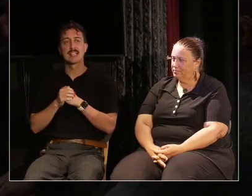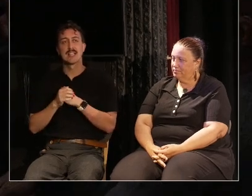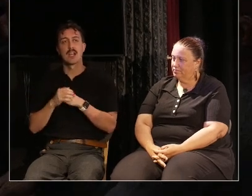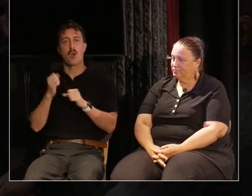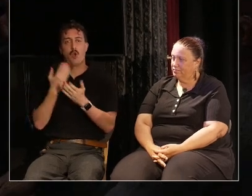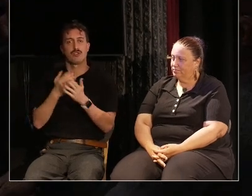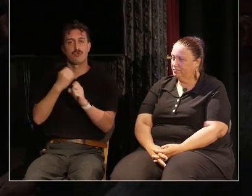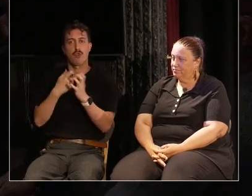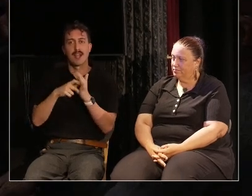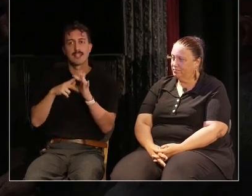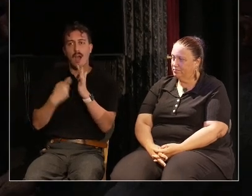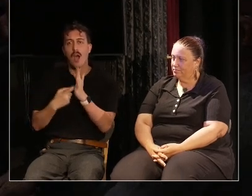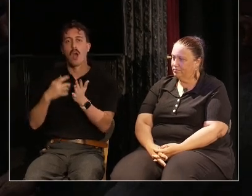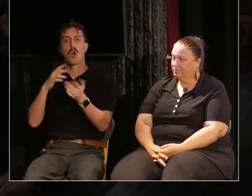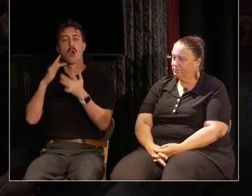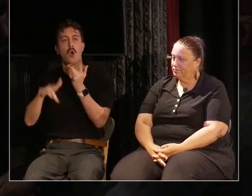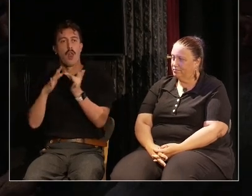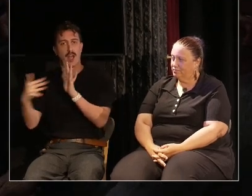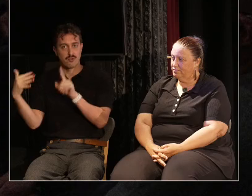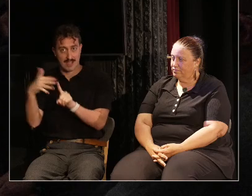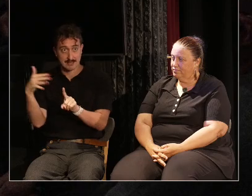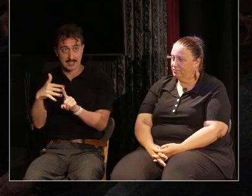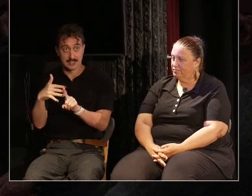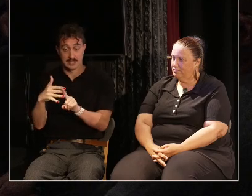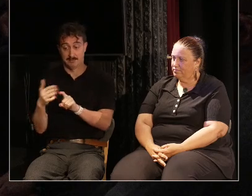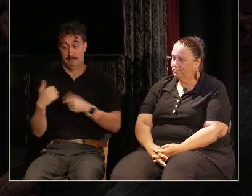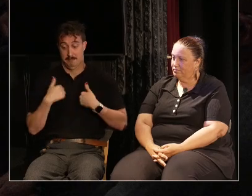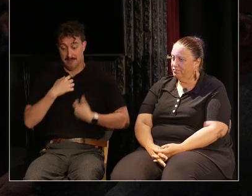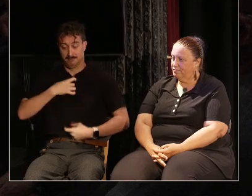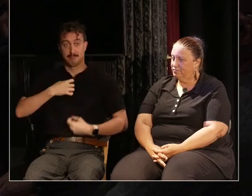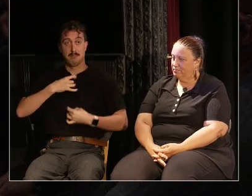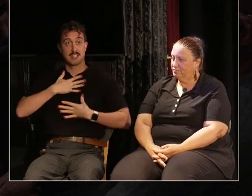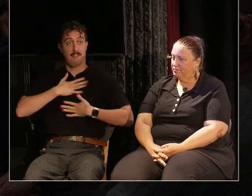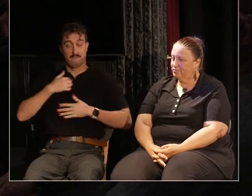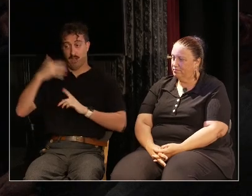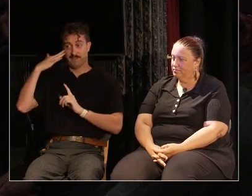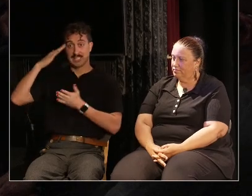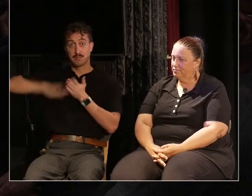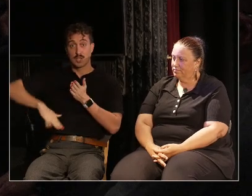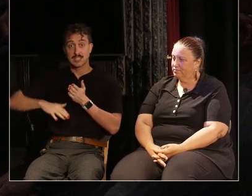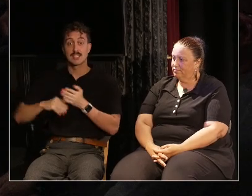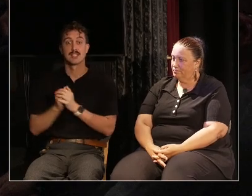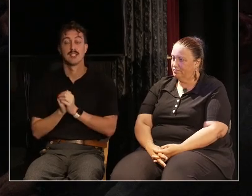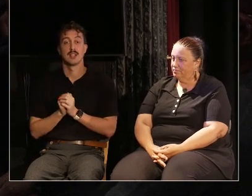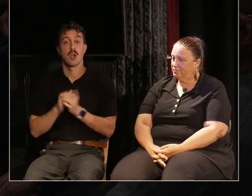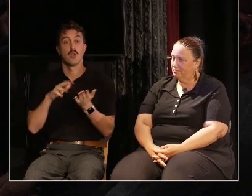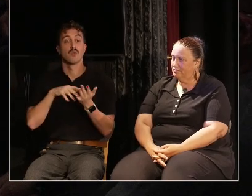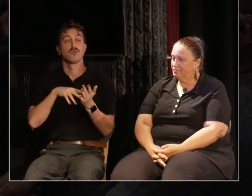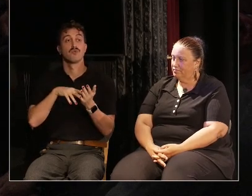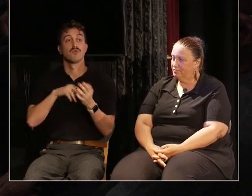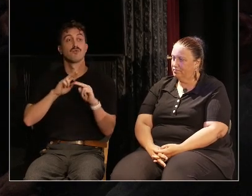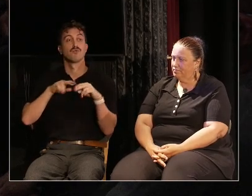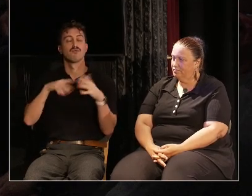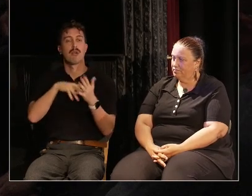online harassment. I've experienced this personally. Online hate has forced Rainbow Families Australia to cancel drag story